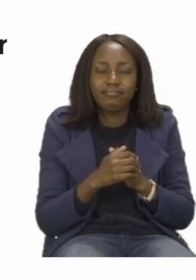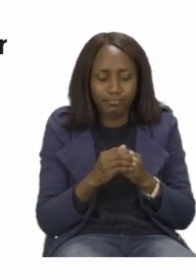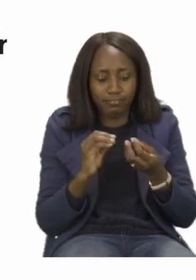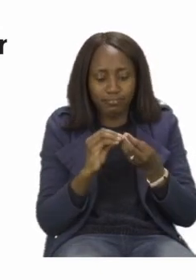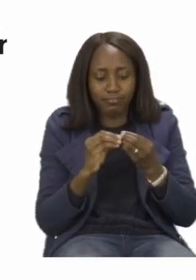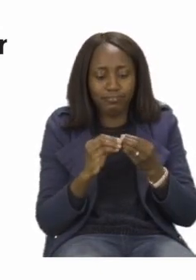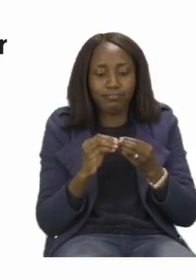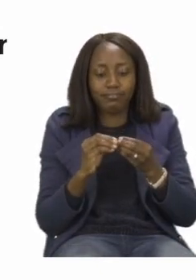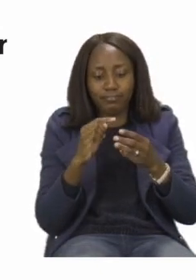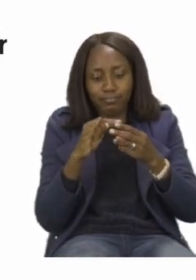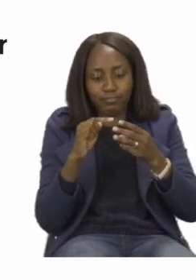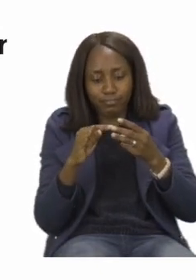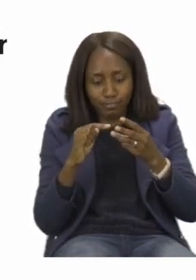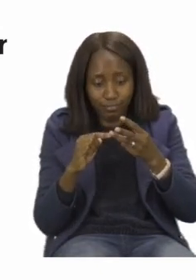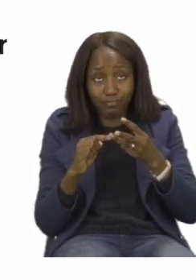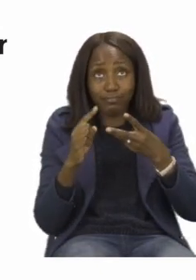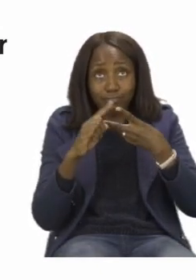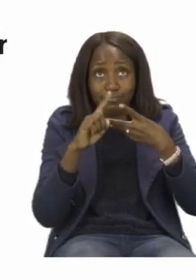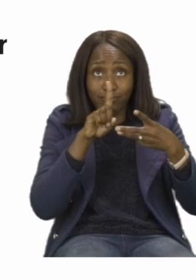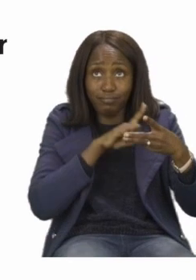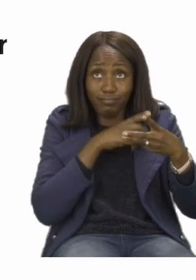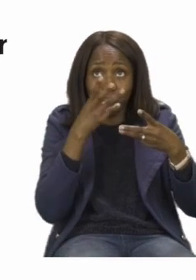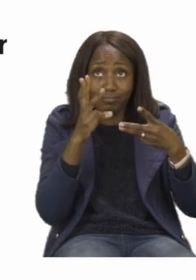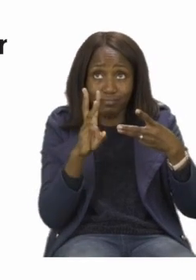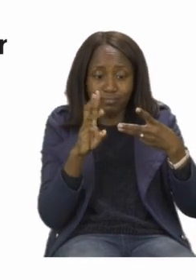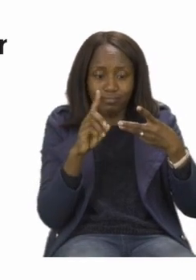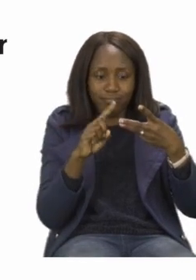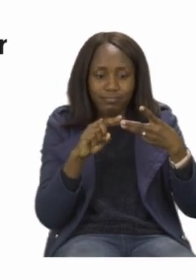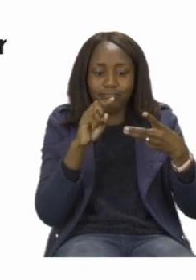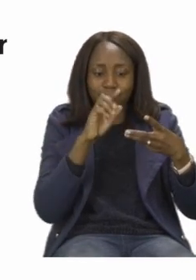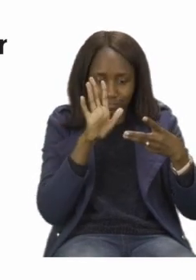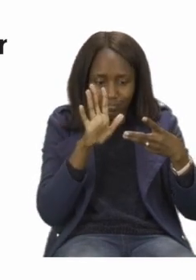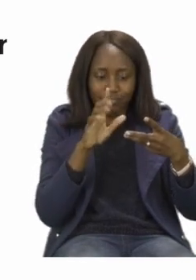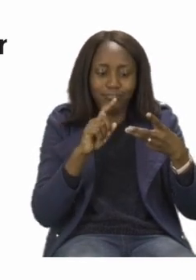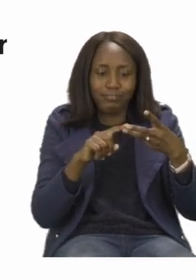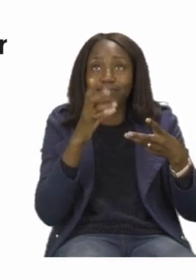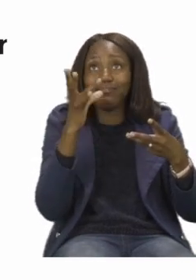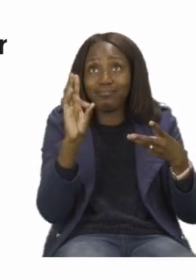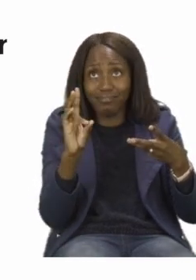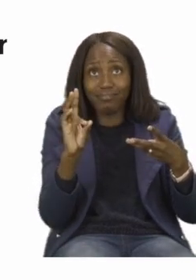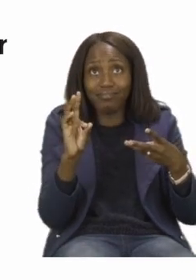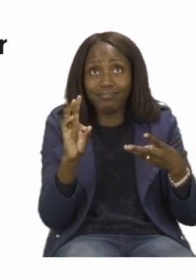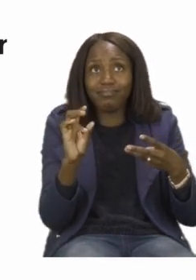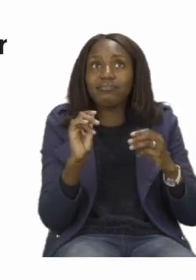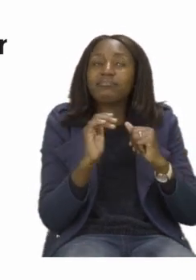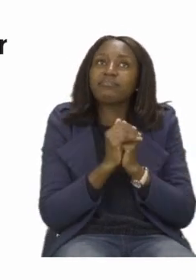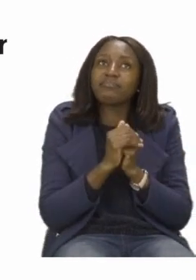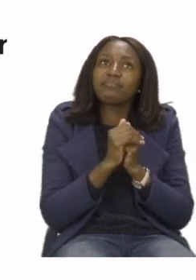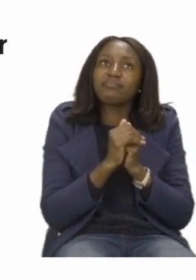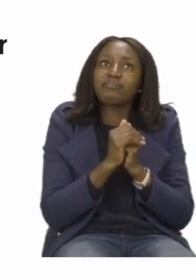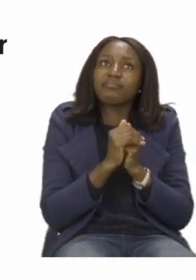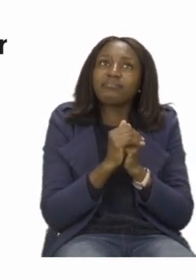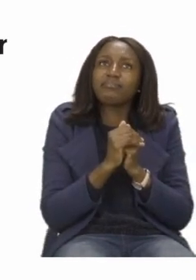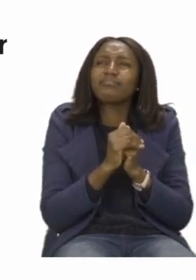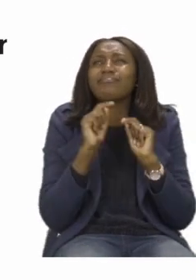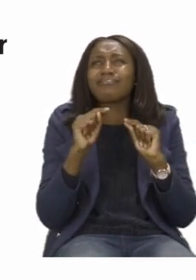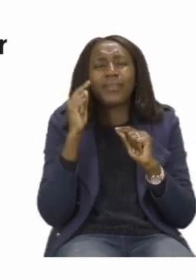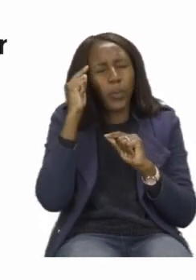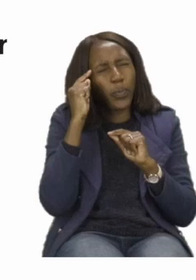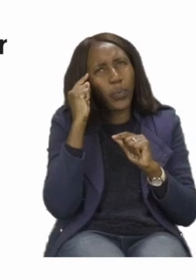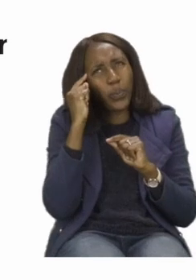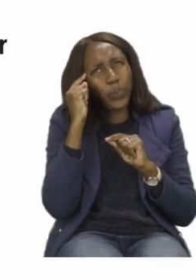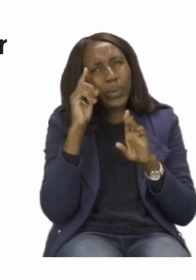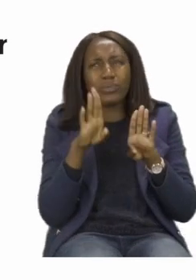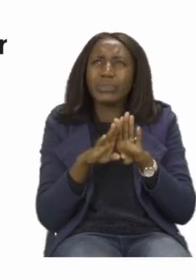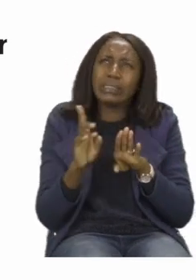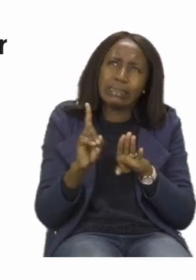numbers: 16, 5, and 7. We now need to decide, what are we going to do with